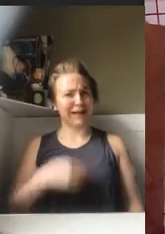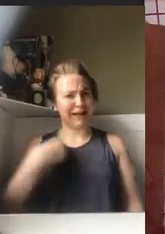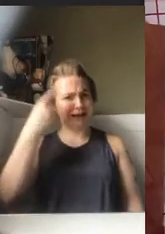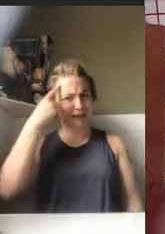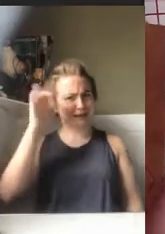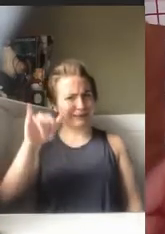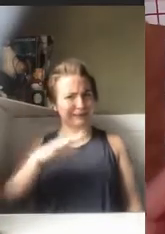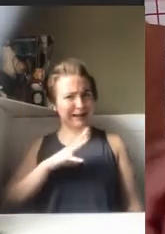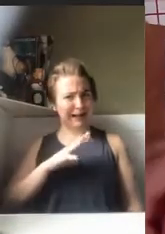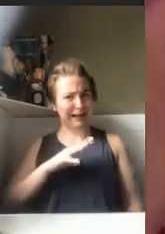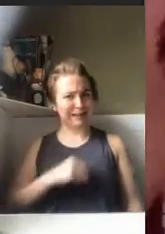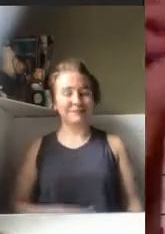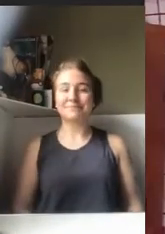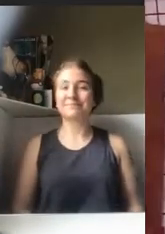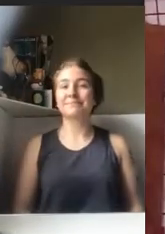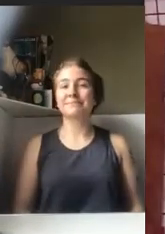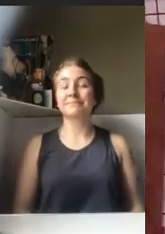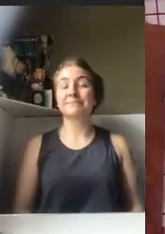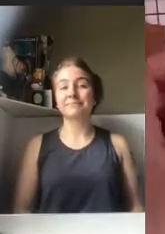I think that looks really neat.